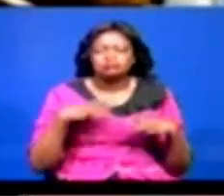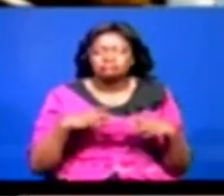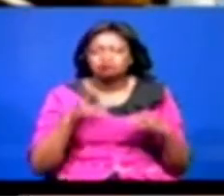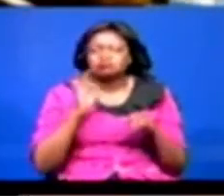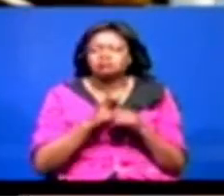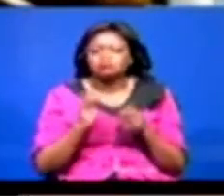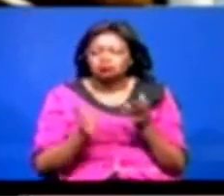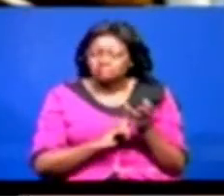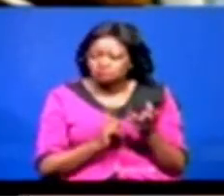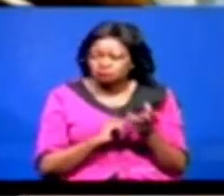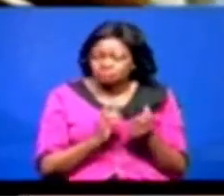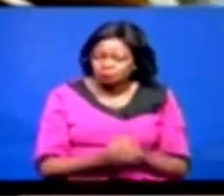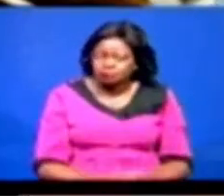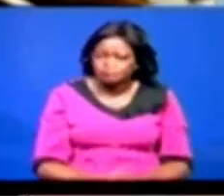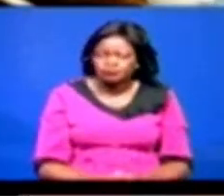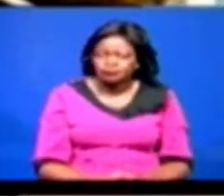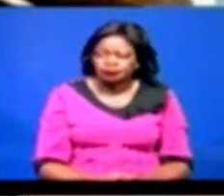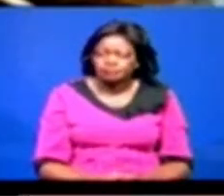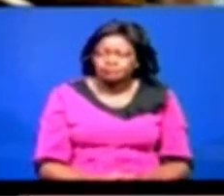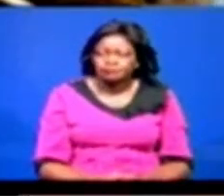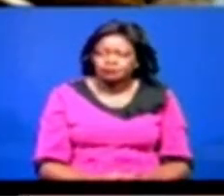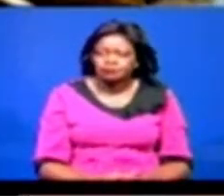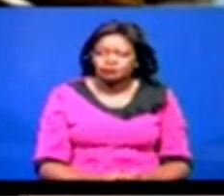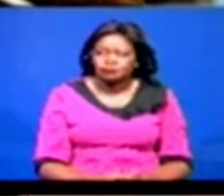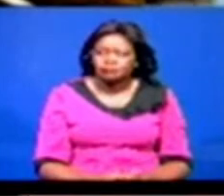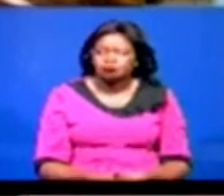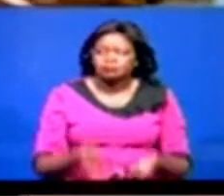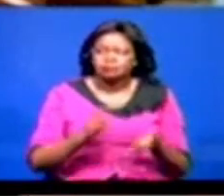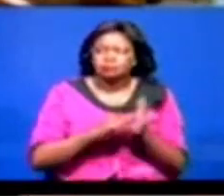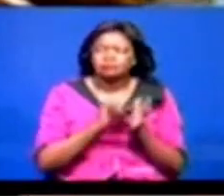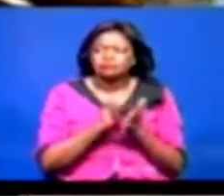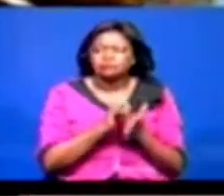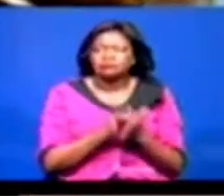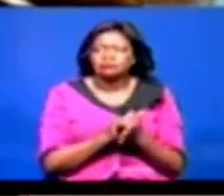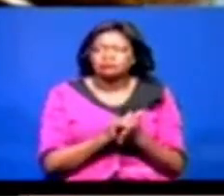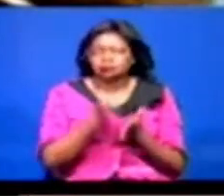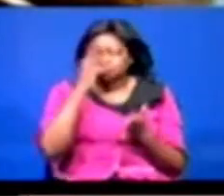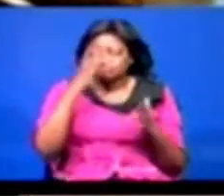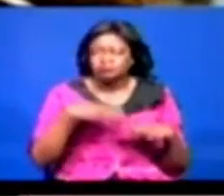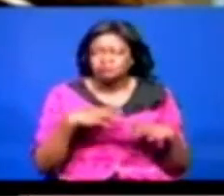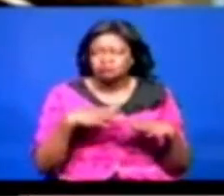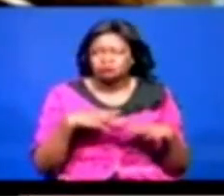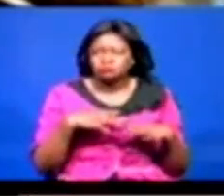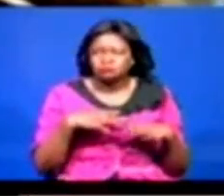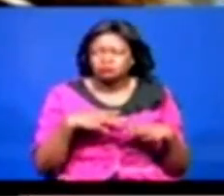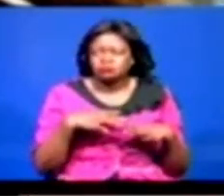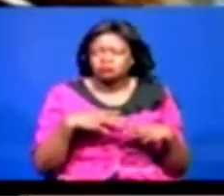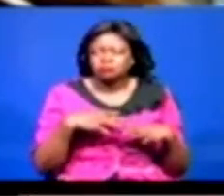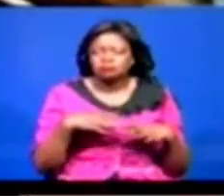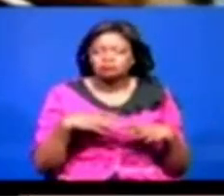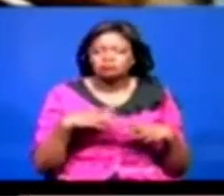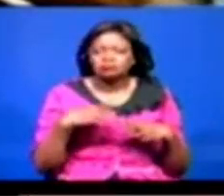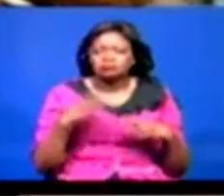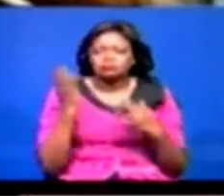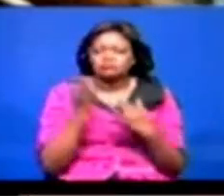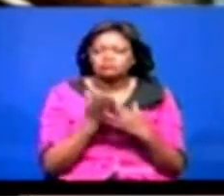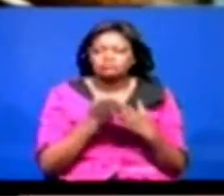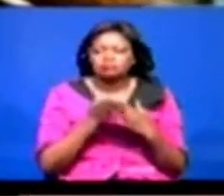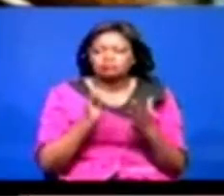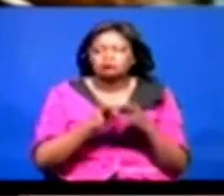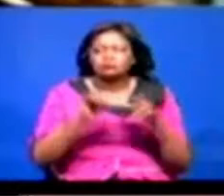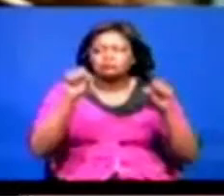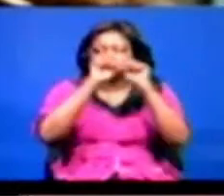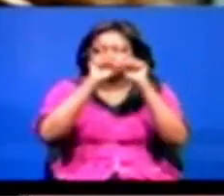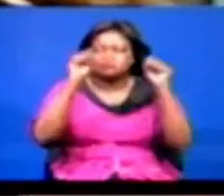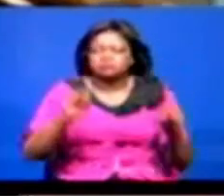of a day. It means for somebody to intercept that system, they must have